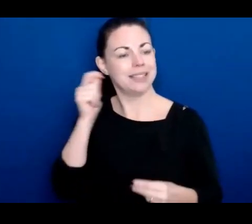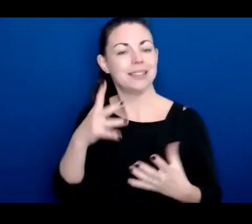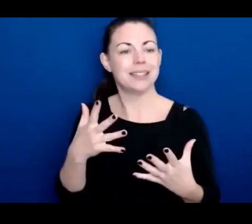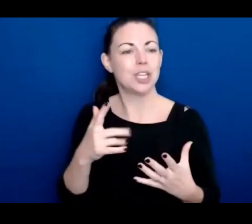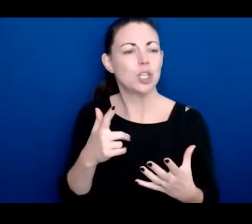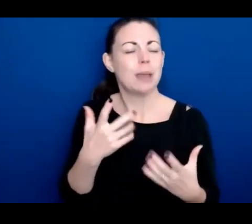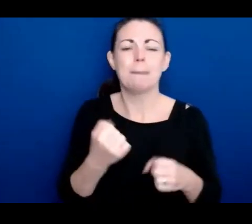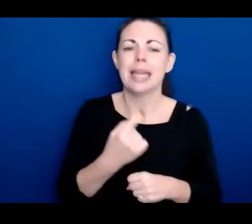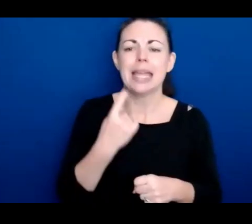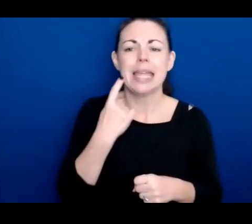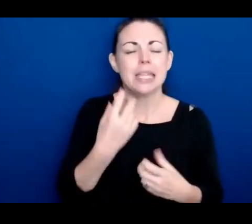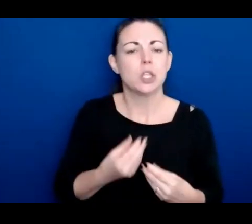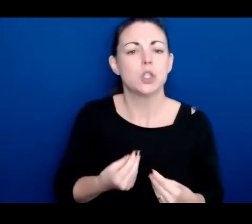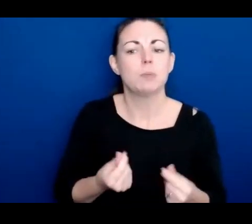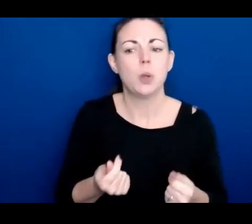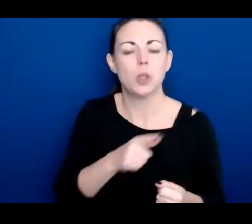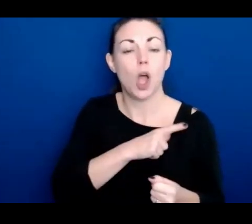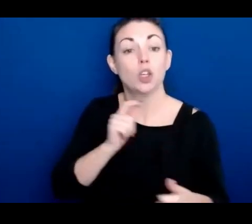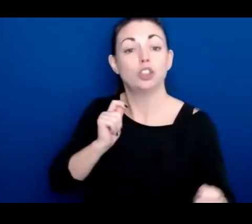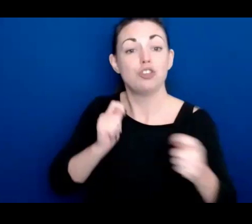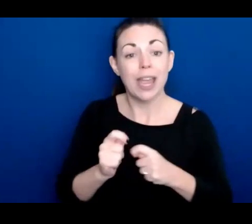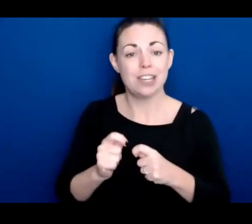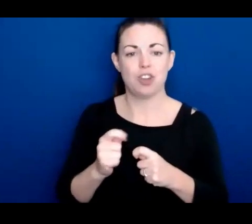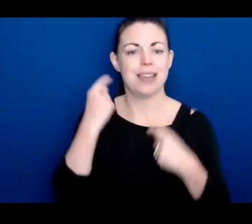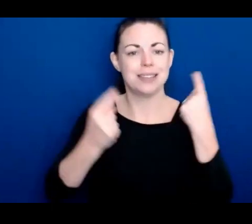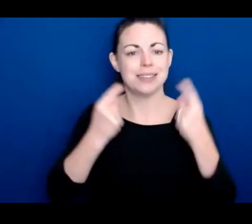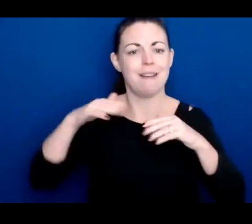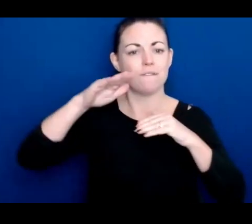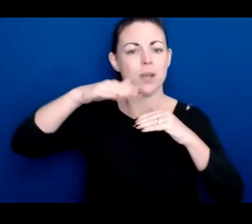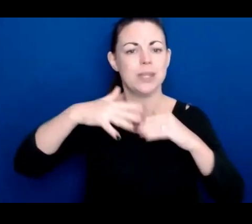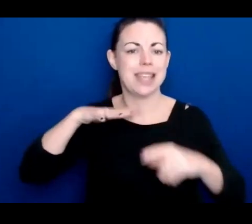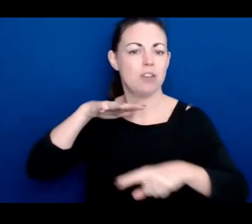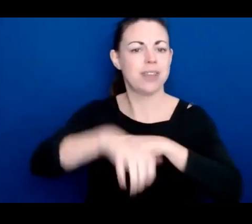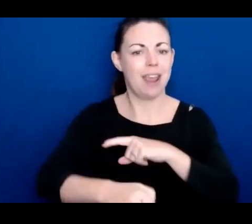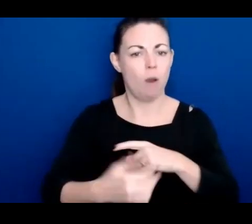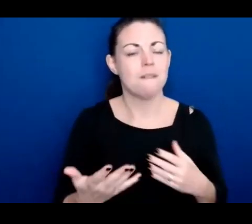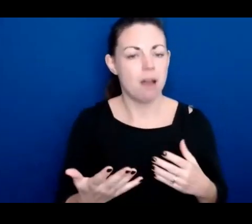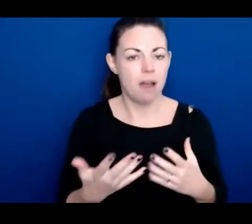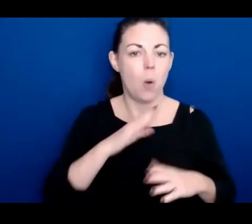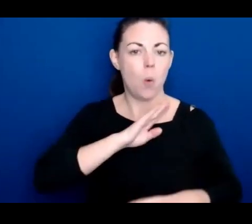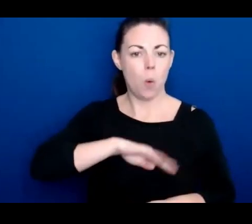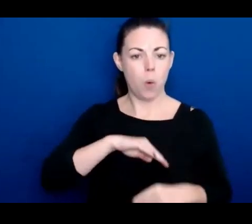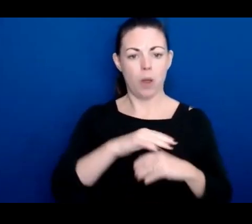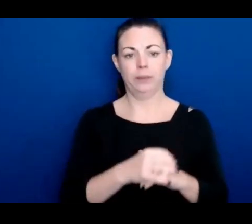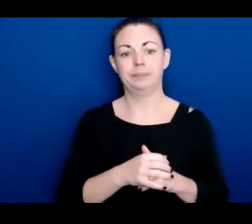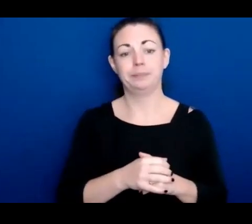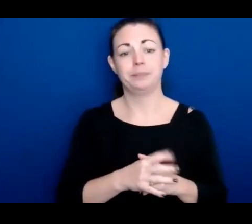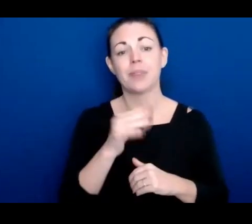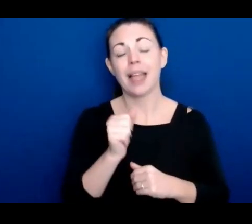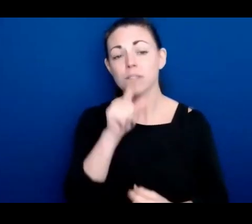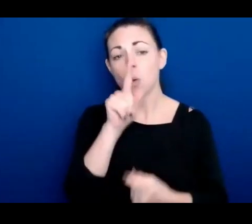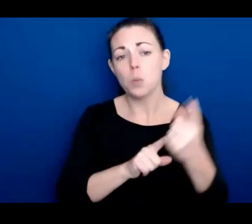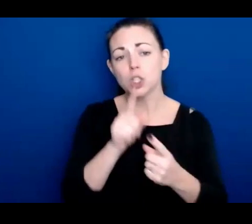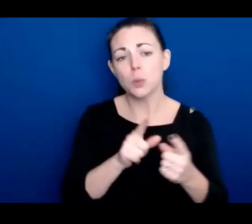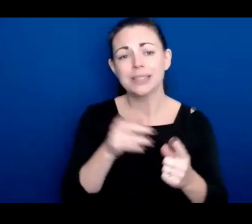by replacing it with a different sound frequency. Tinnitus one-to-one strategies is a good support option for individuals.